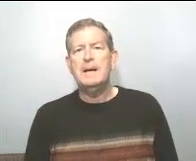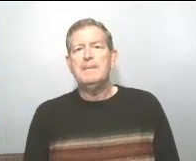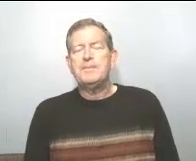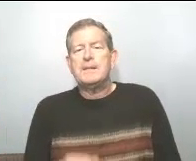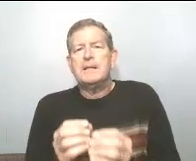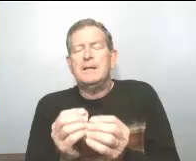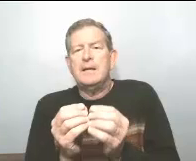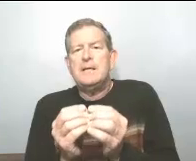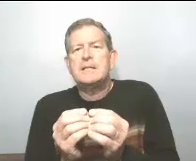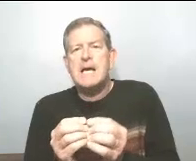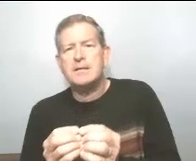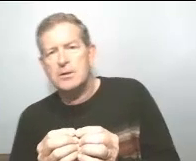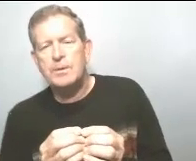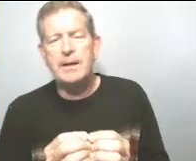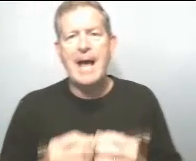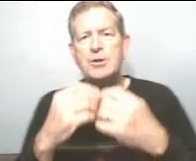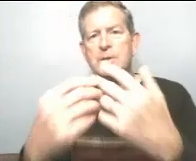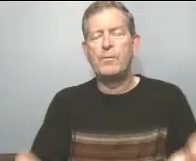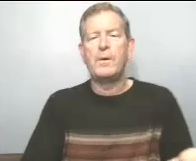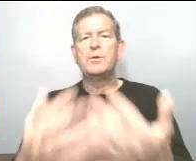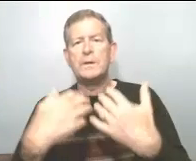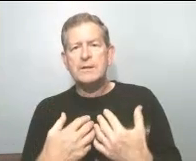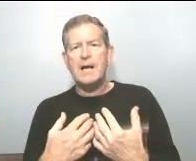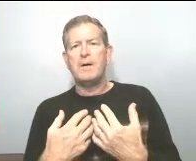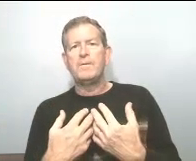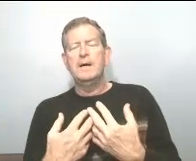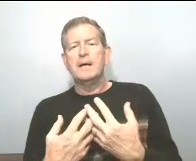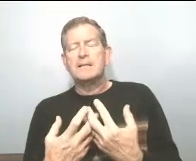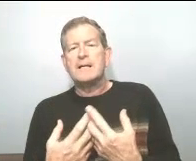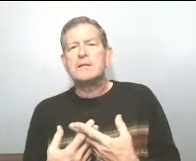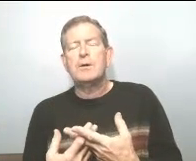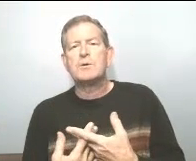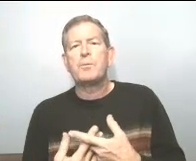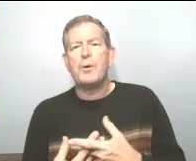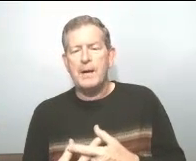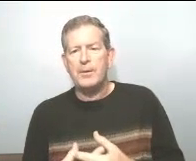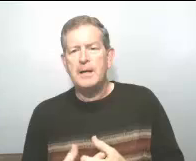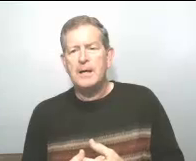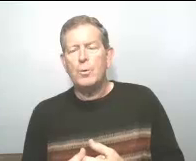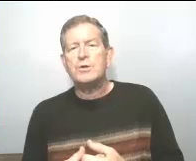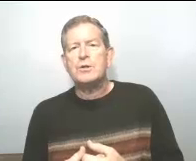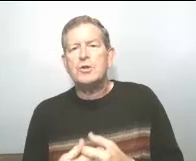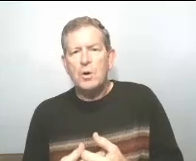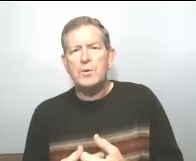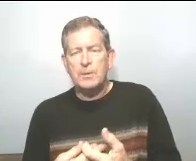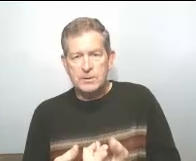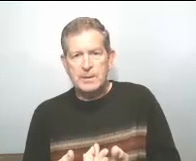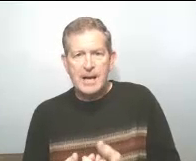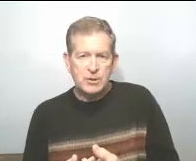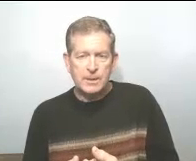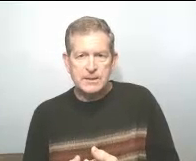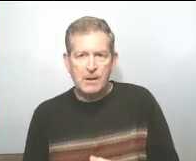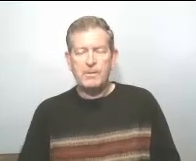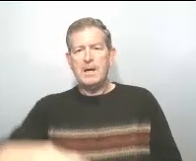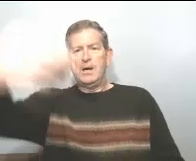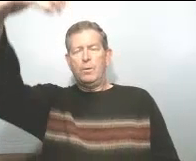yourself. In these cases, when an action is performed to oneself, it's necessary to use a pronoun which shows that one's doing the